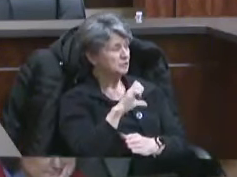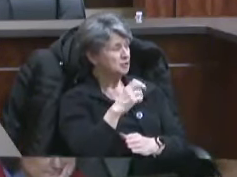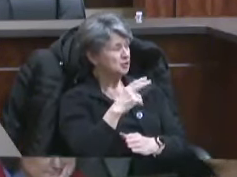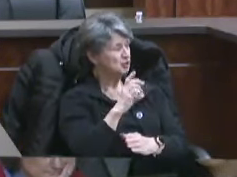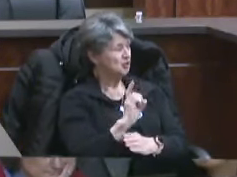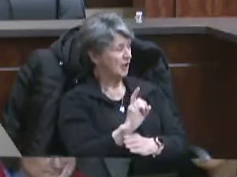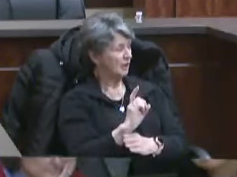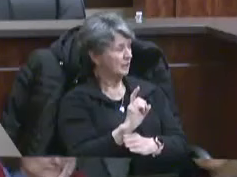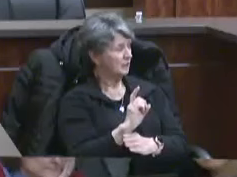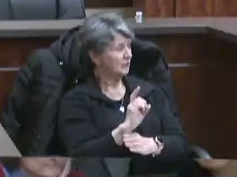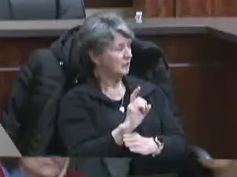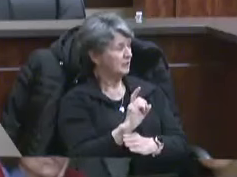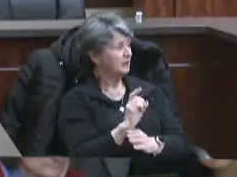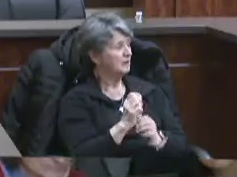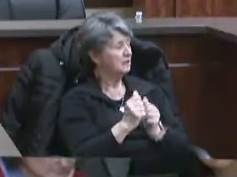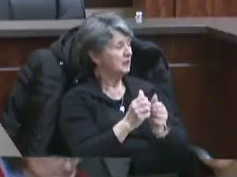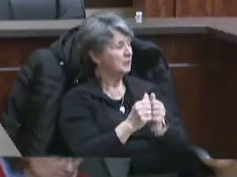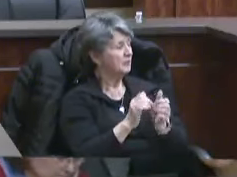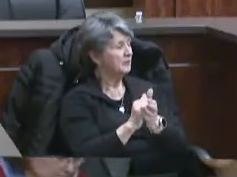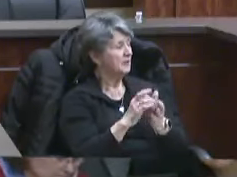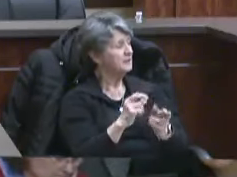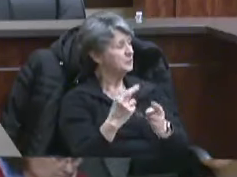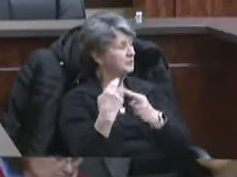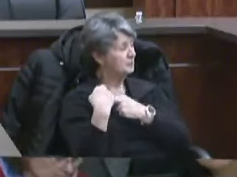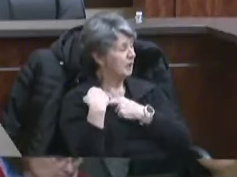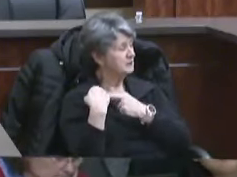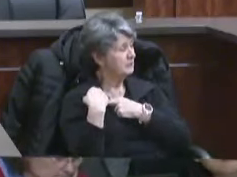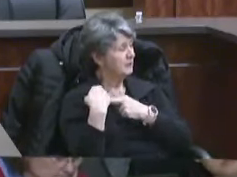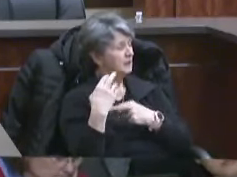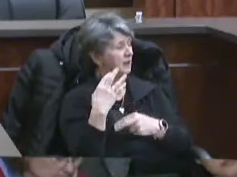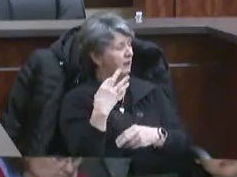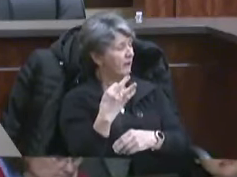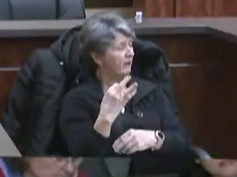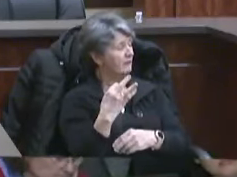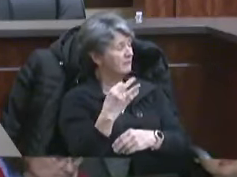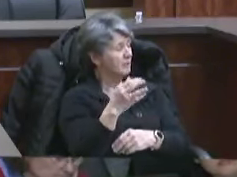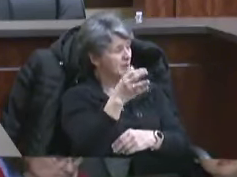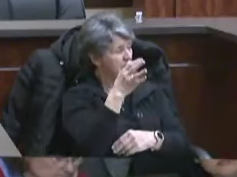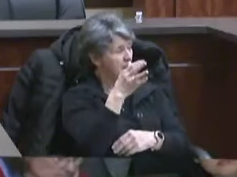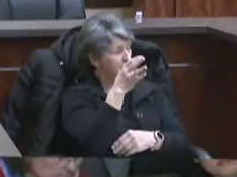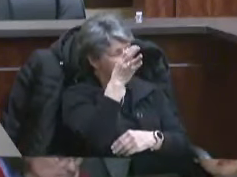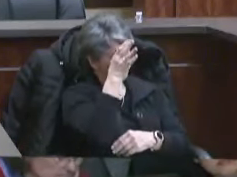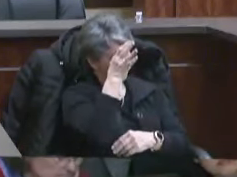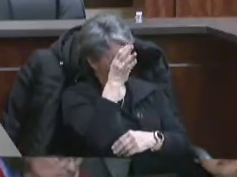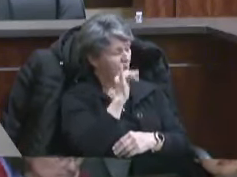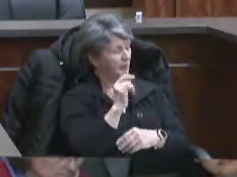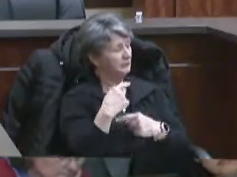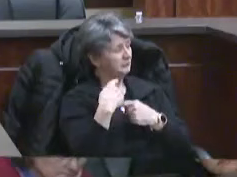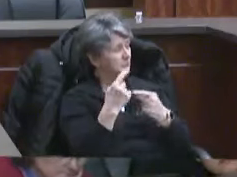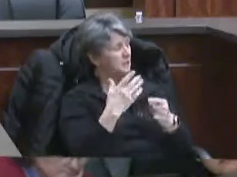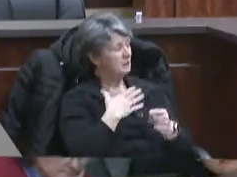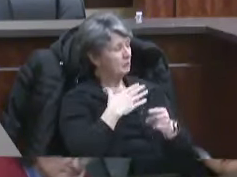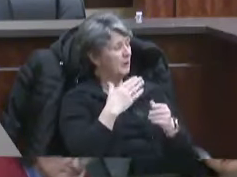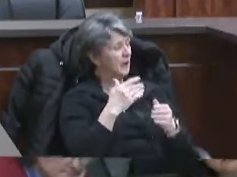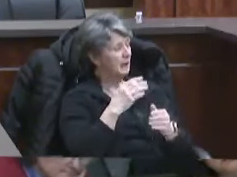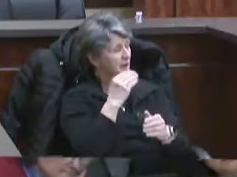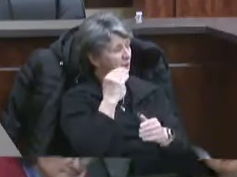Along with that comes the responsibility of being a parent. I have been at my residence for 18